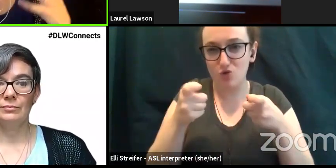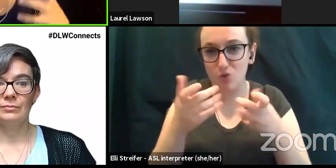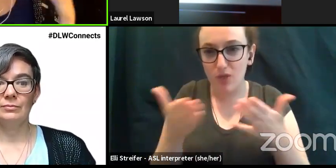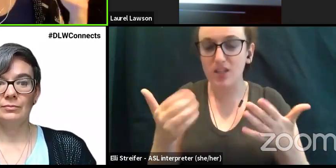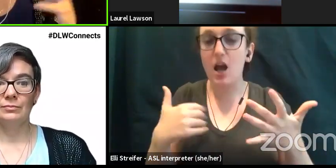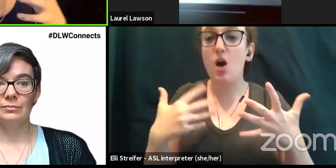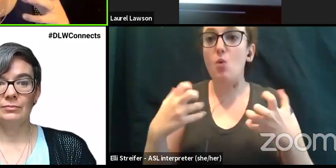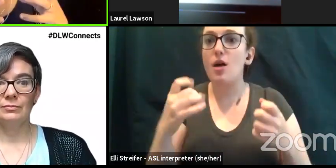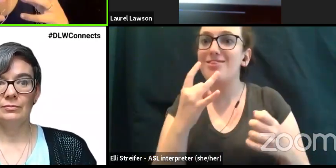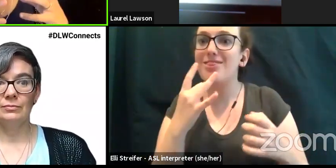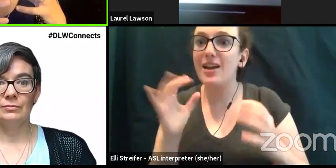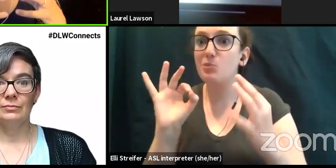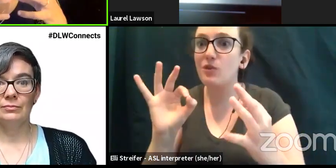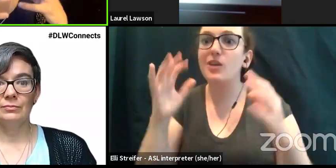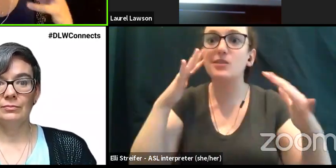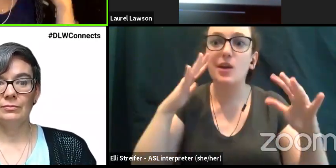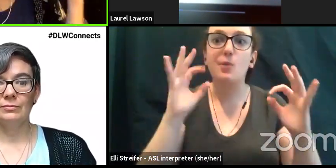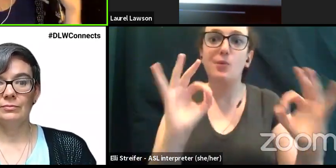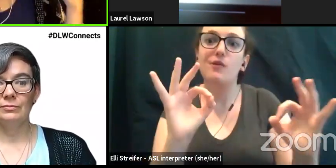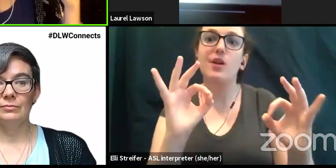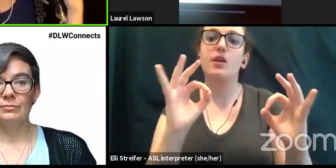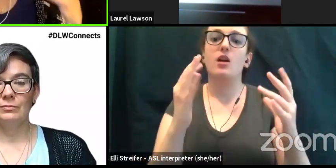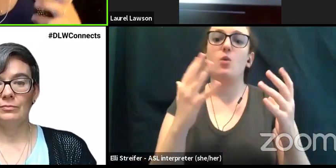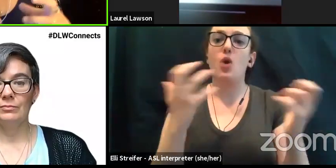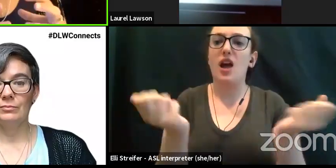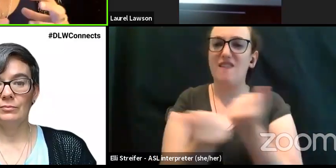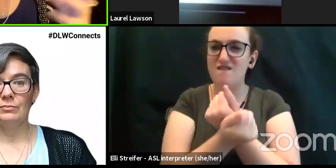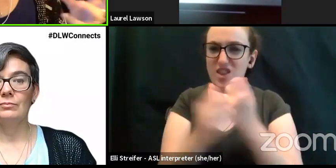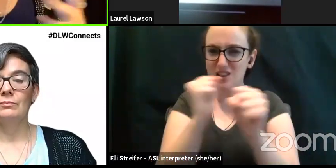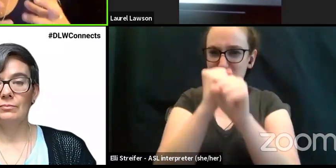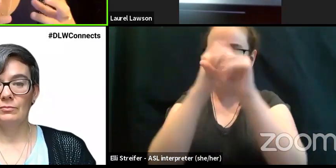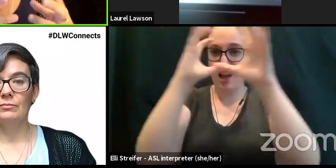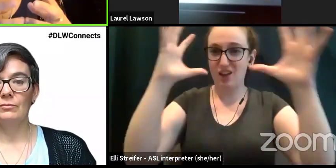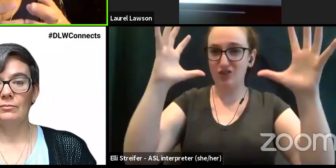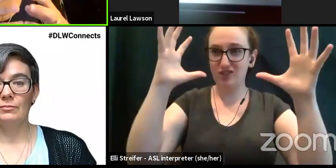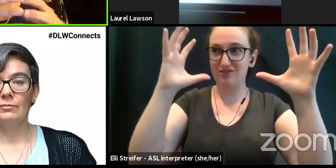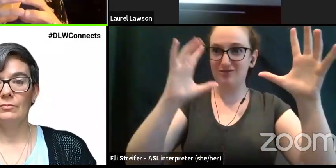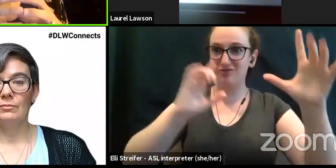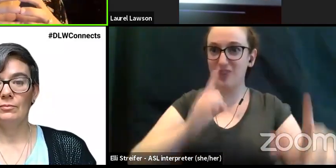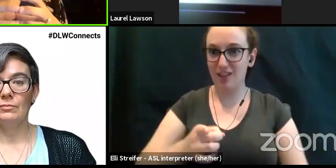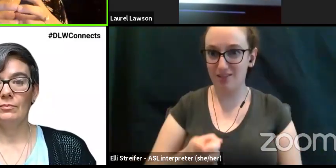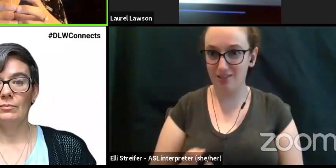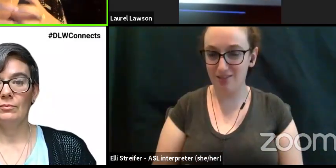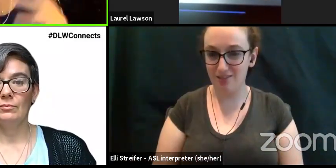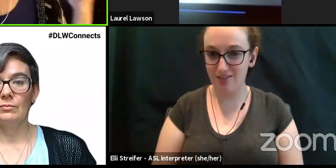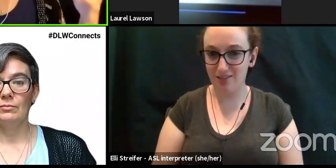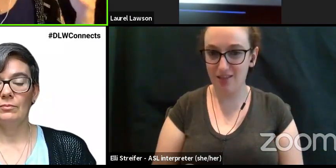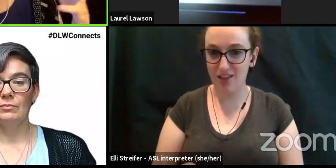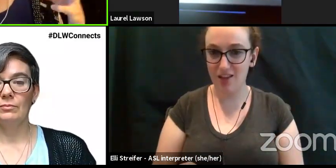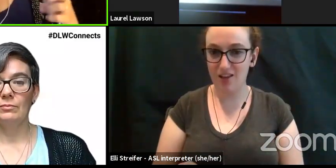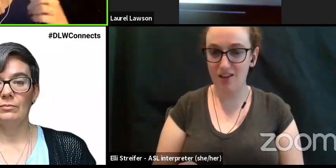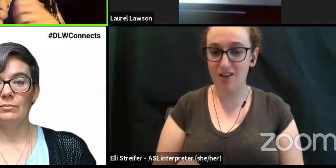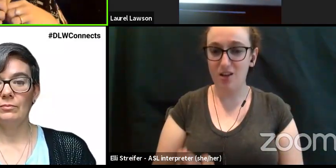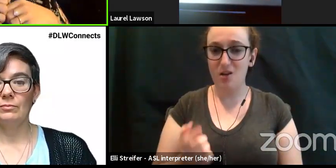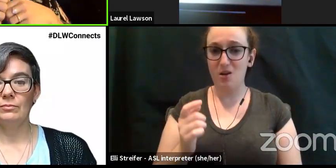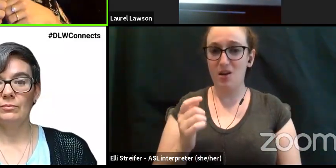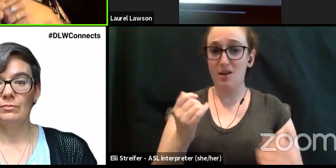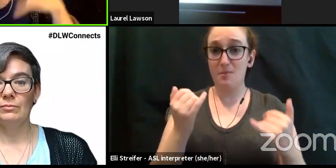and everything to be as I've imagined it in my head or created with my team. And like where we are now has